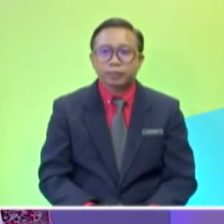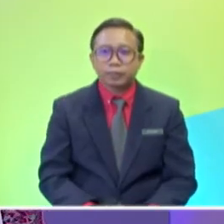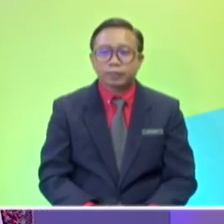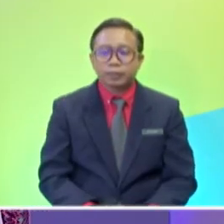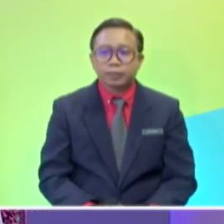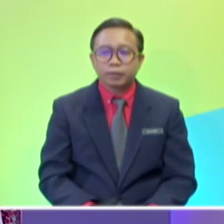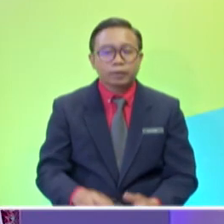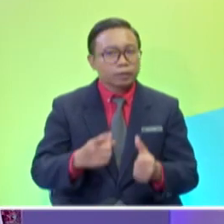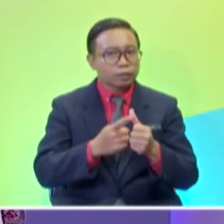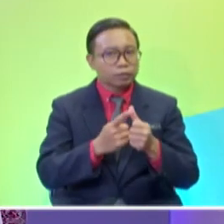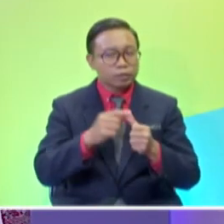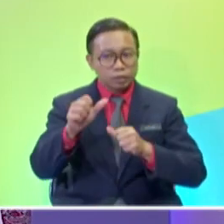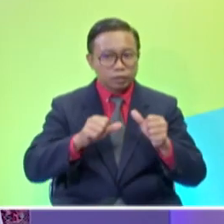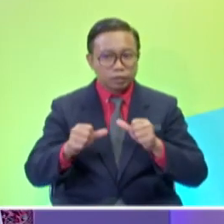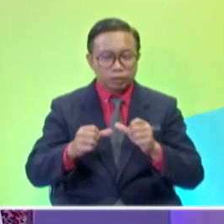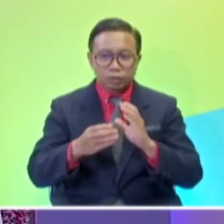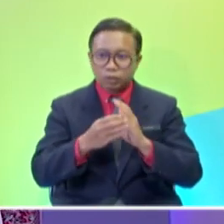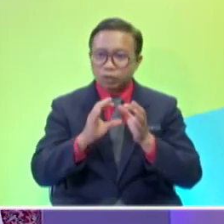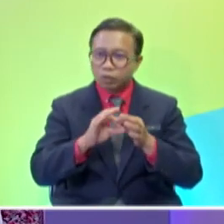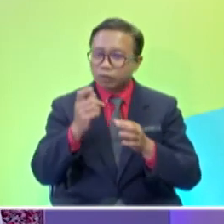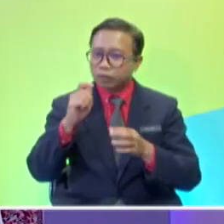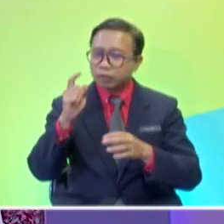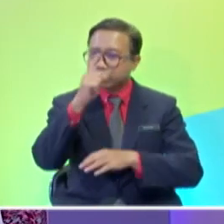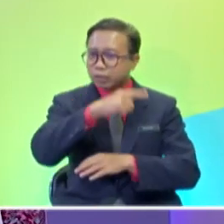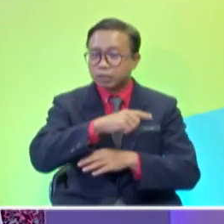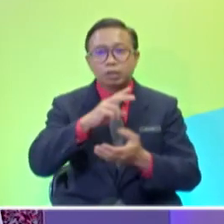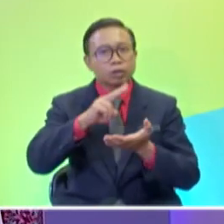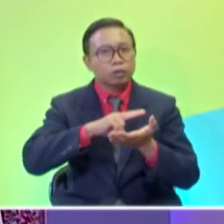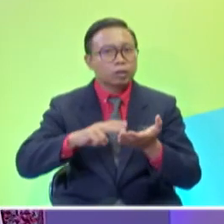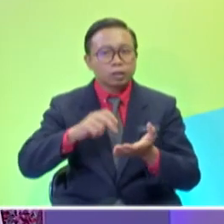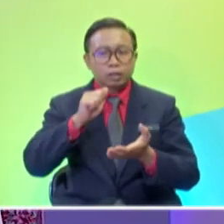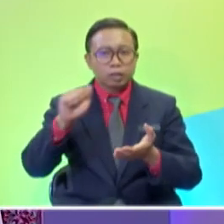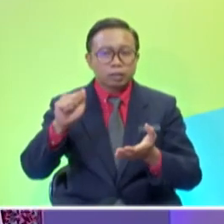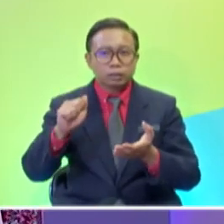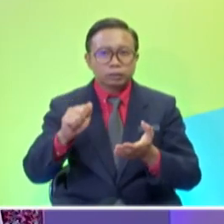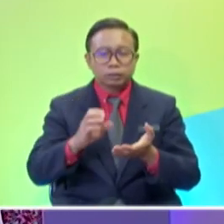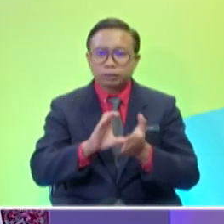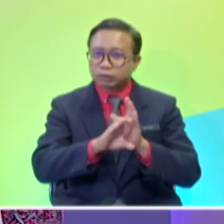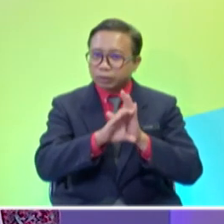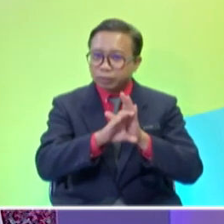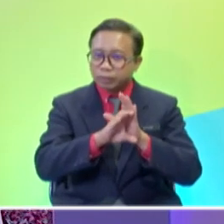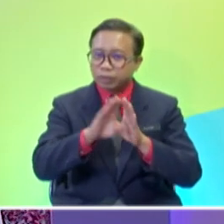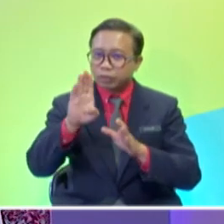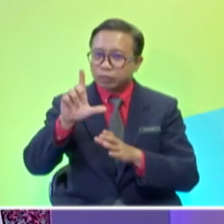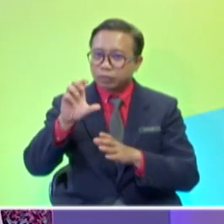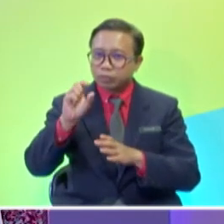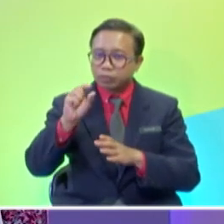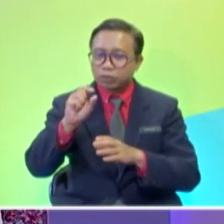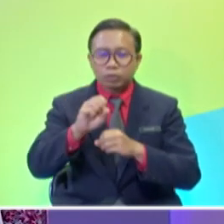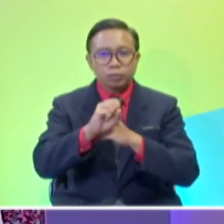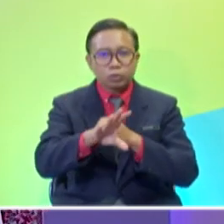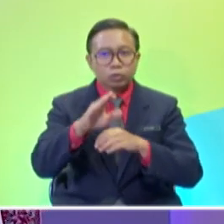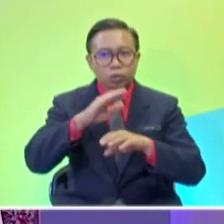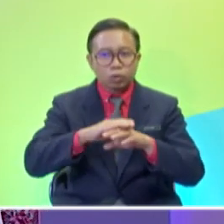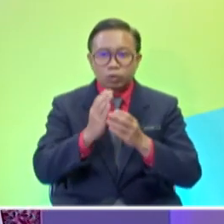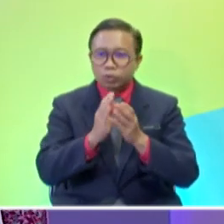our first activity of the day. We are going to read a sample blog post that's on your book